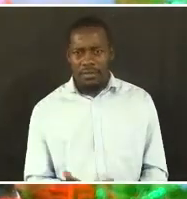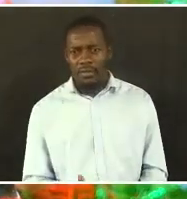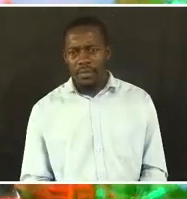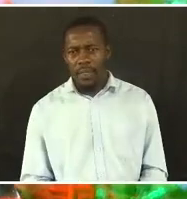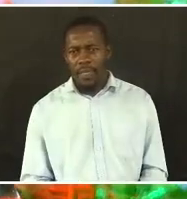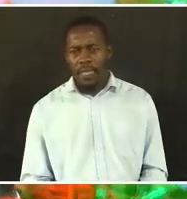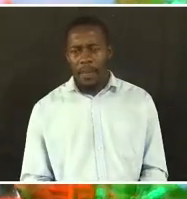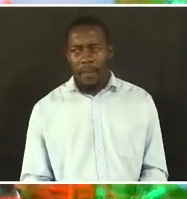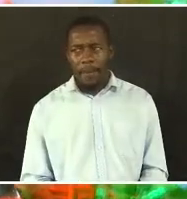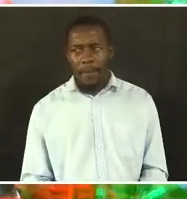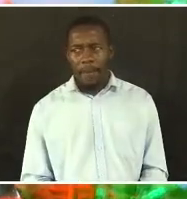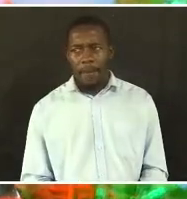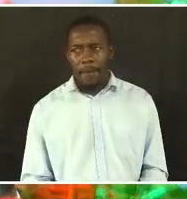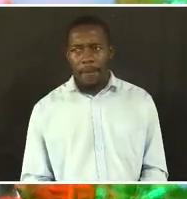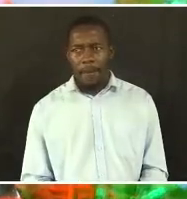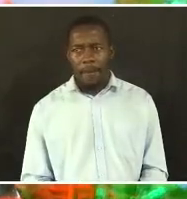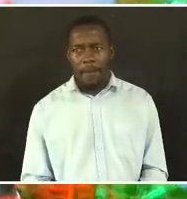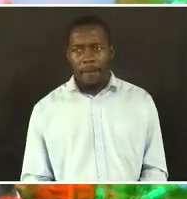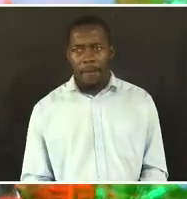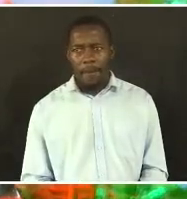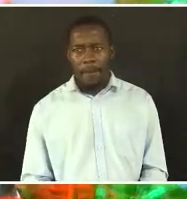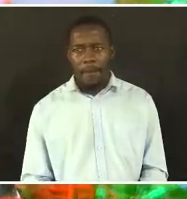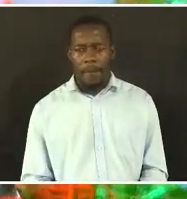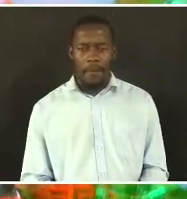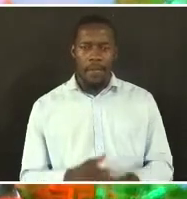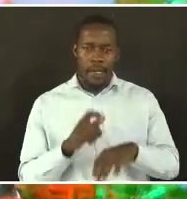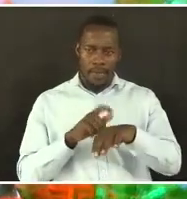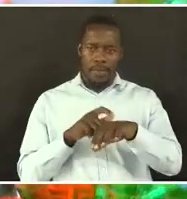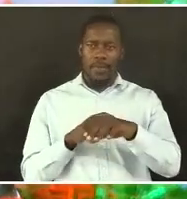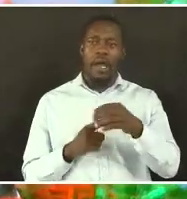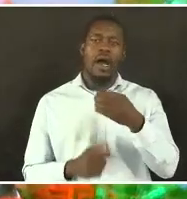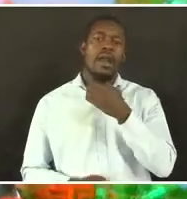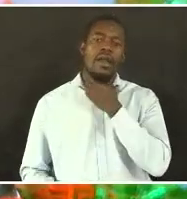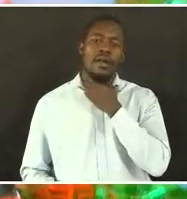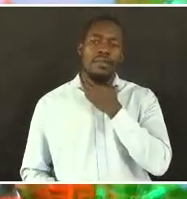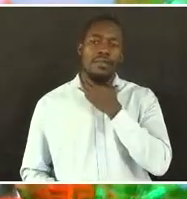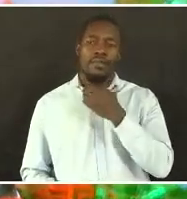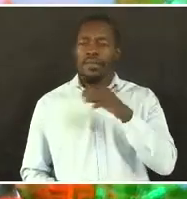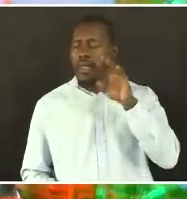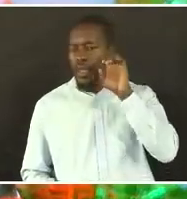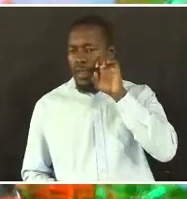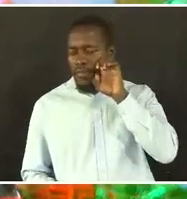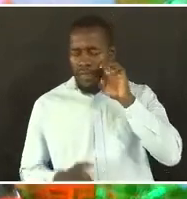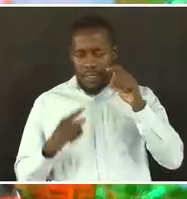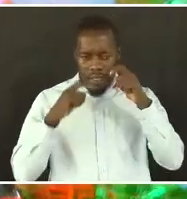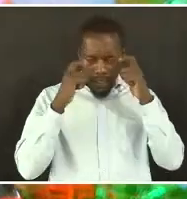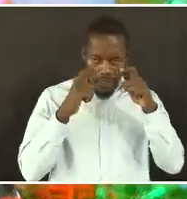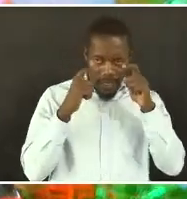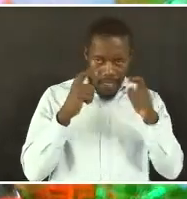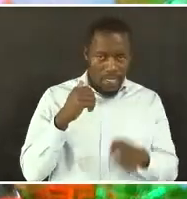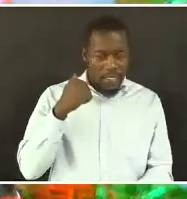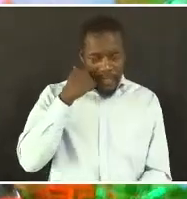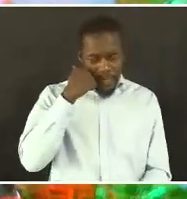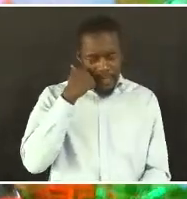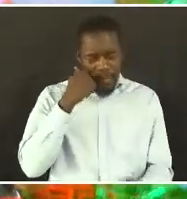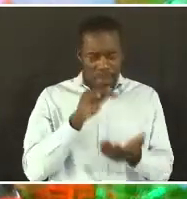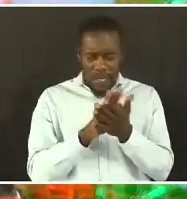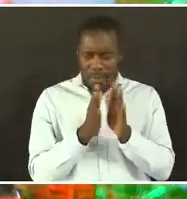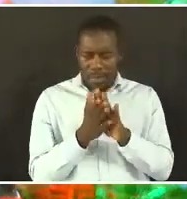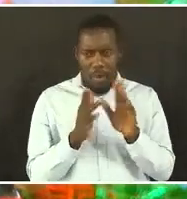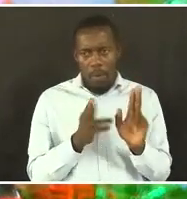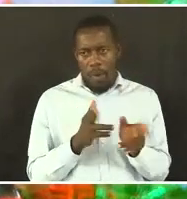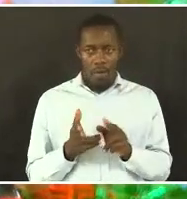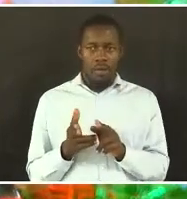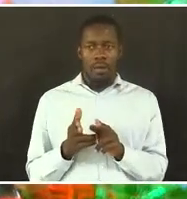sin. The moment when Adam and Eve sinned, now sickness became our portion. So you see,